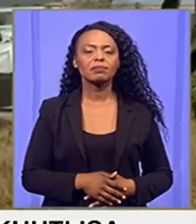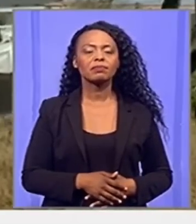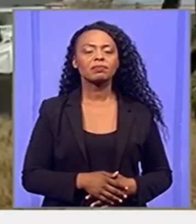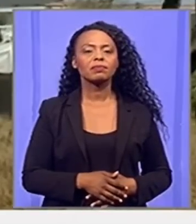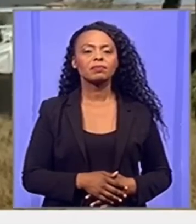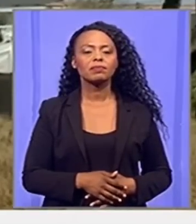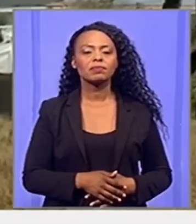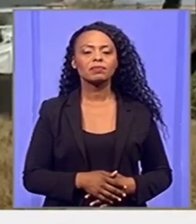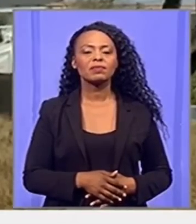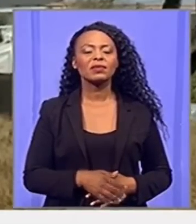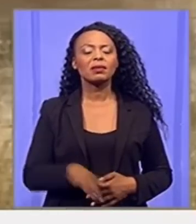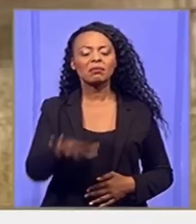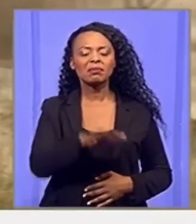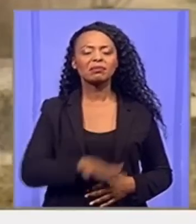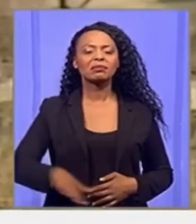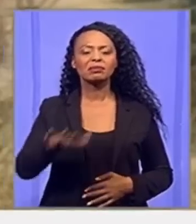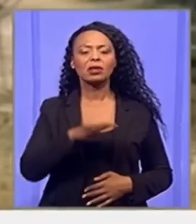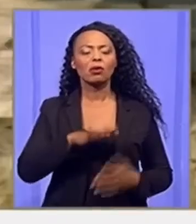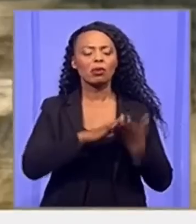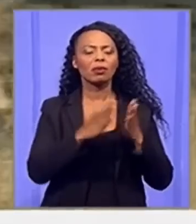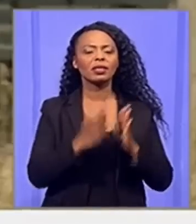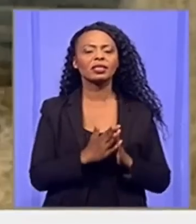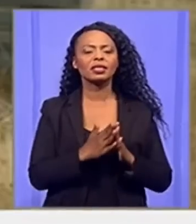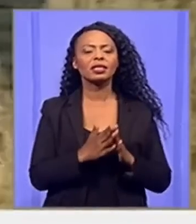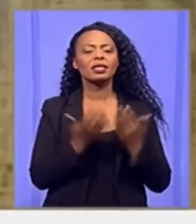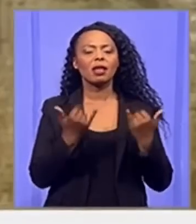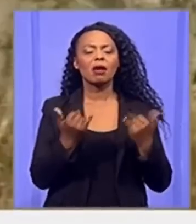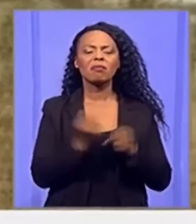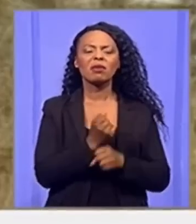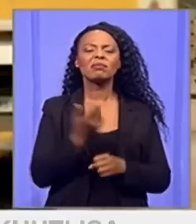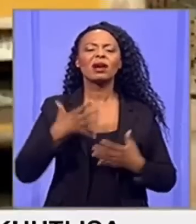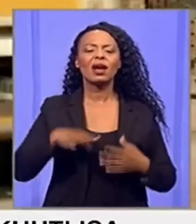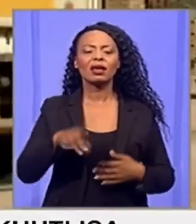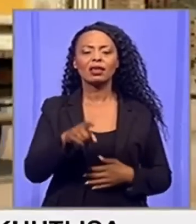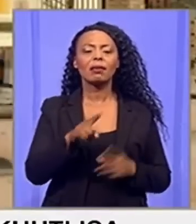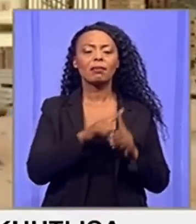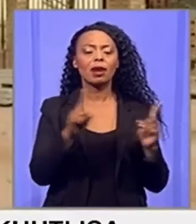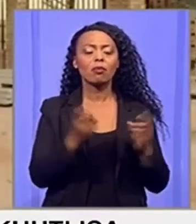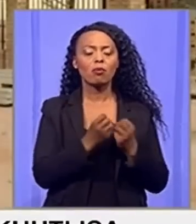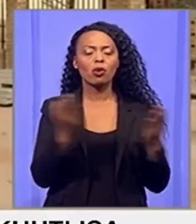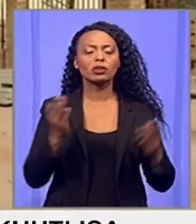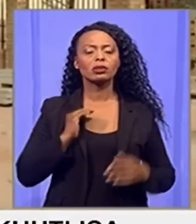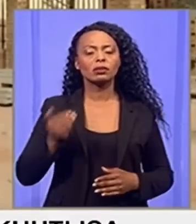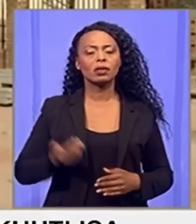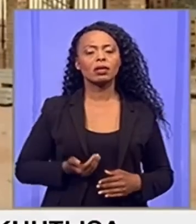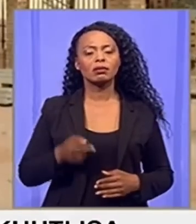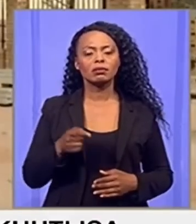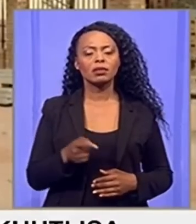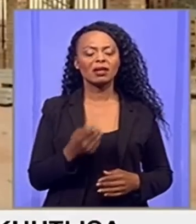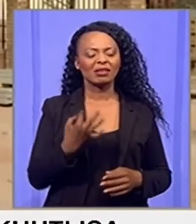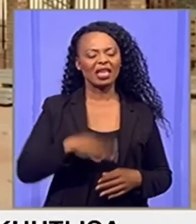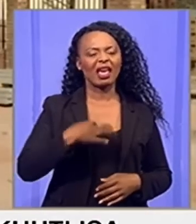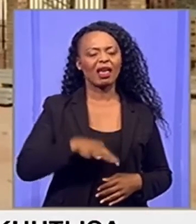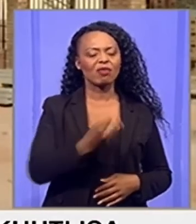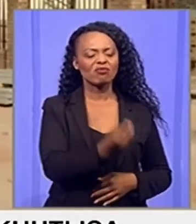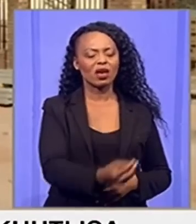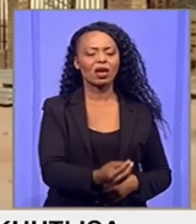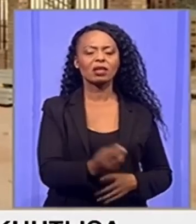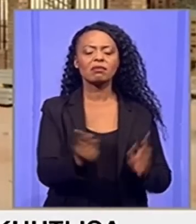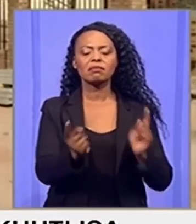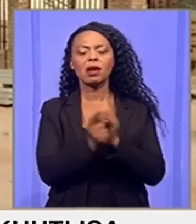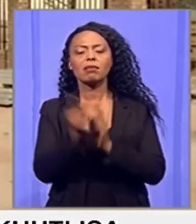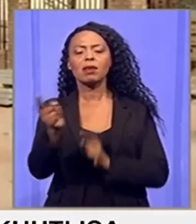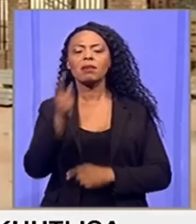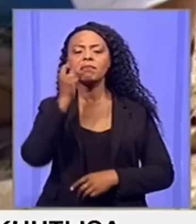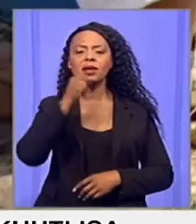Motse ono o tshwana le emengwe fela ke mo mmilong ono fo bana ba basetsana ba kopanang le banna ba bagolo mo go bona.